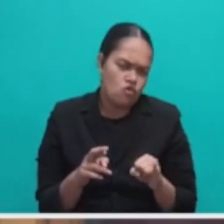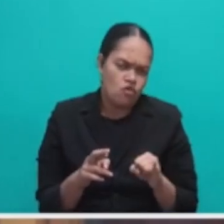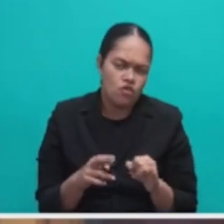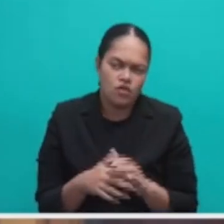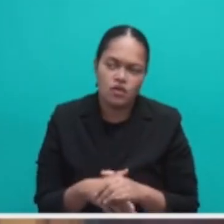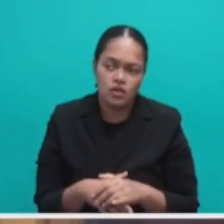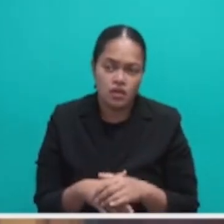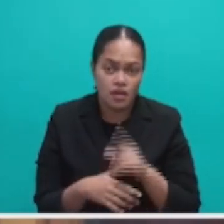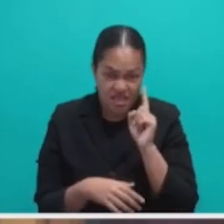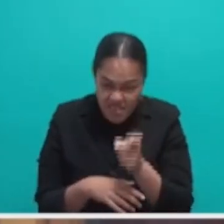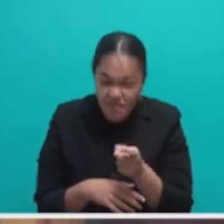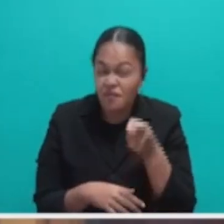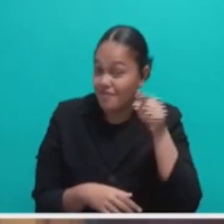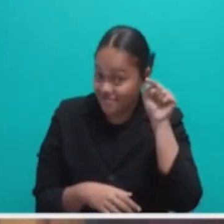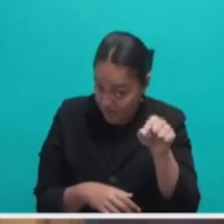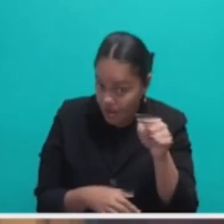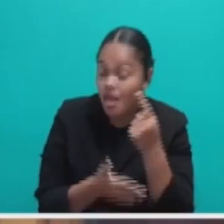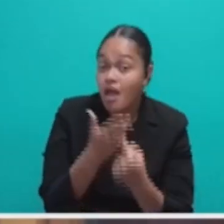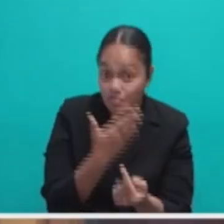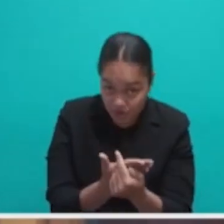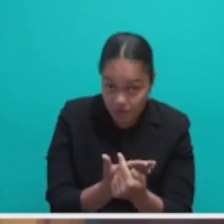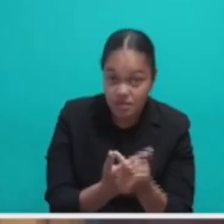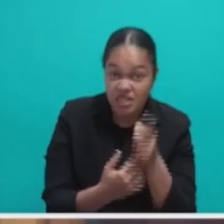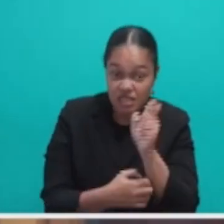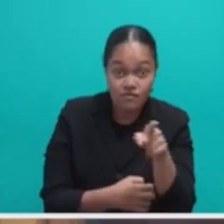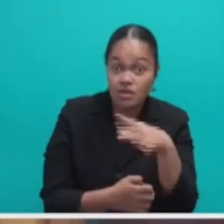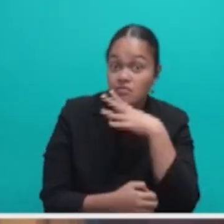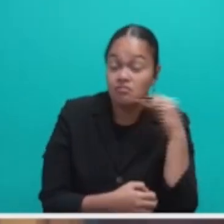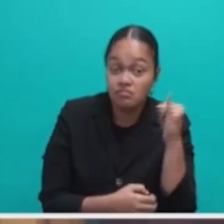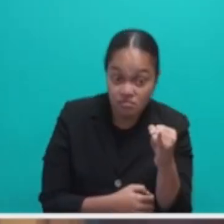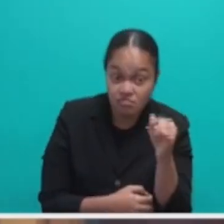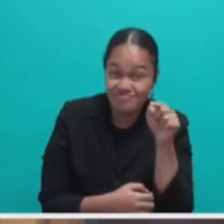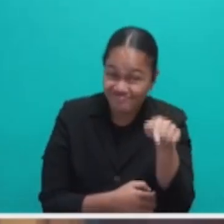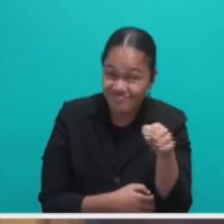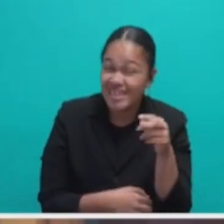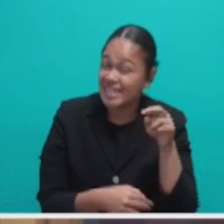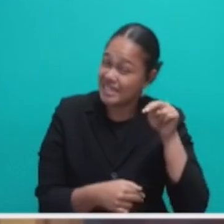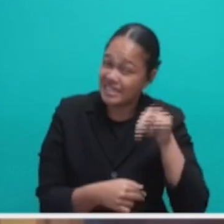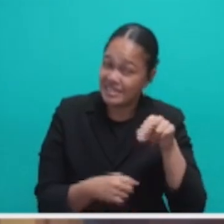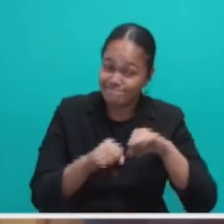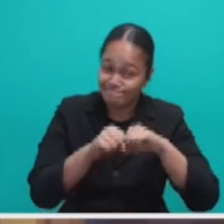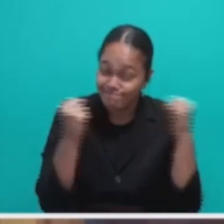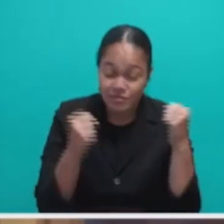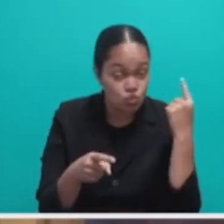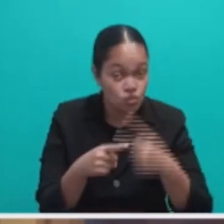And if there is a rot, it needs to be fixed